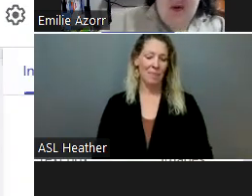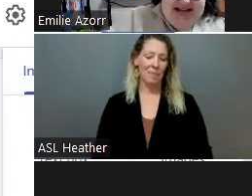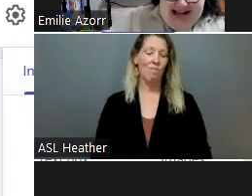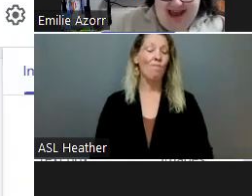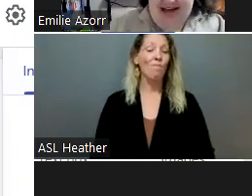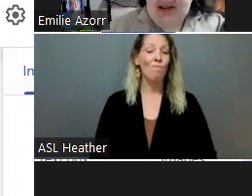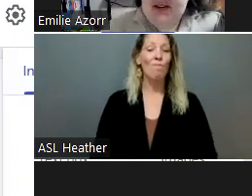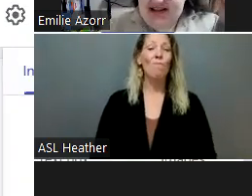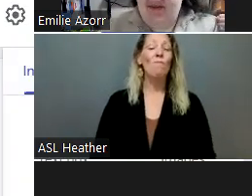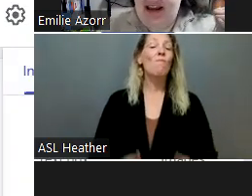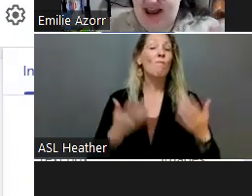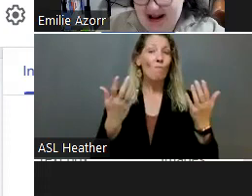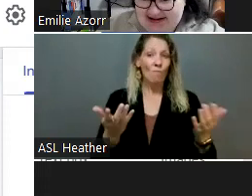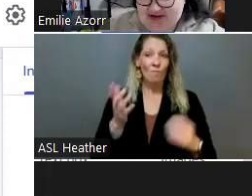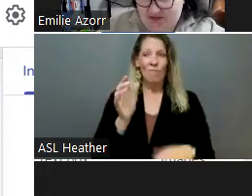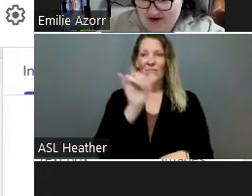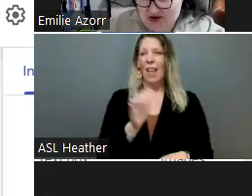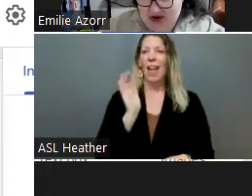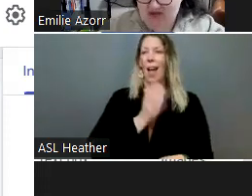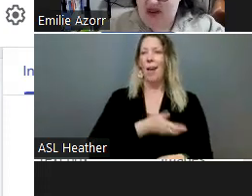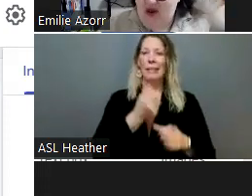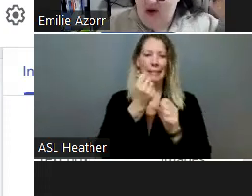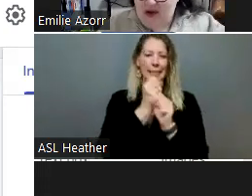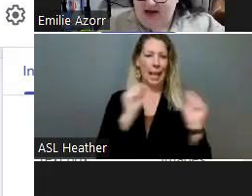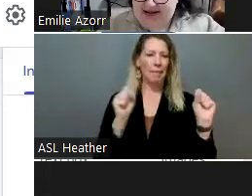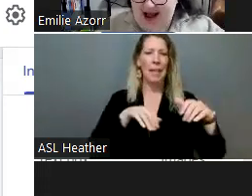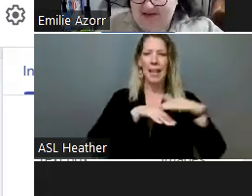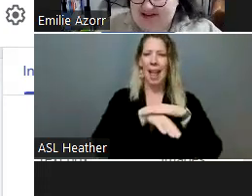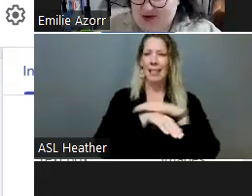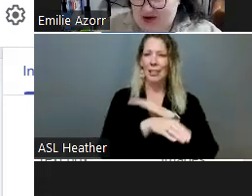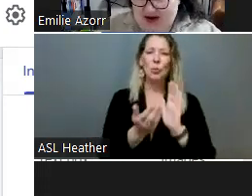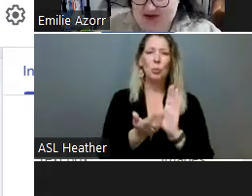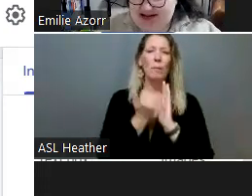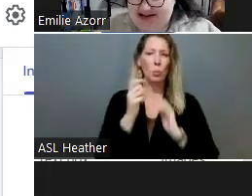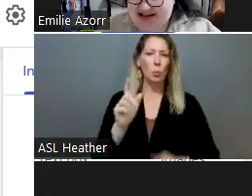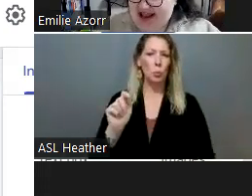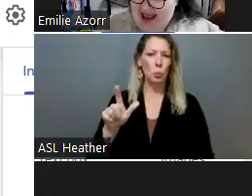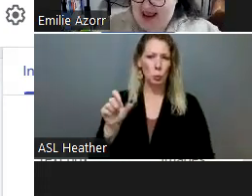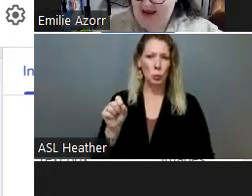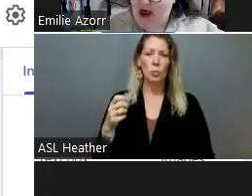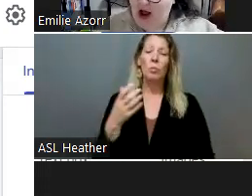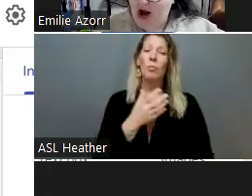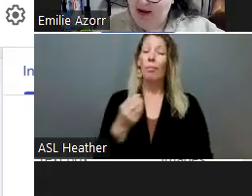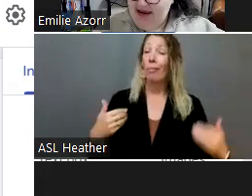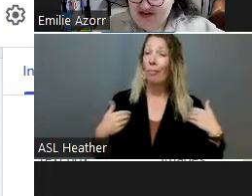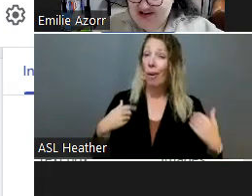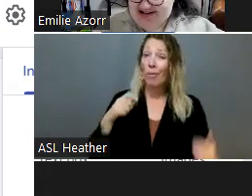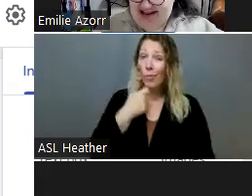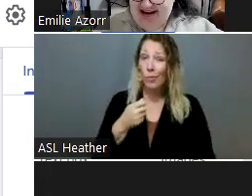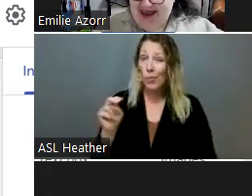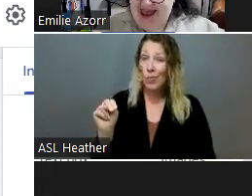So once again, that's our safety and access review tool. We also have this cool note that says, hey, are